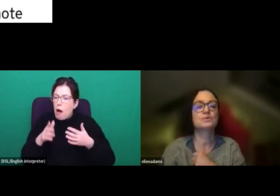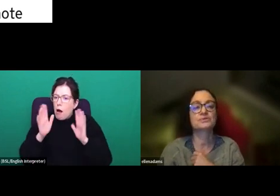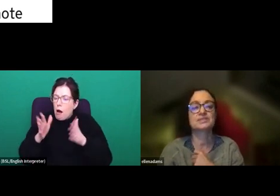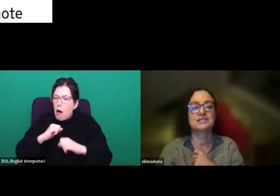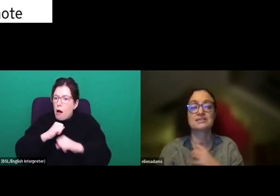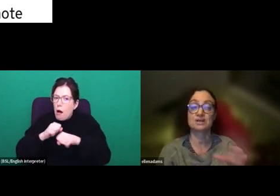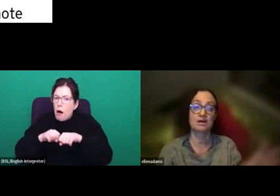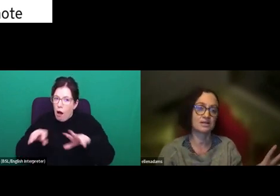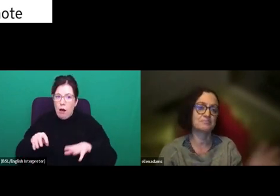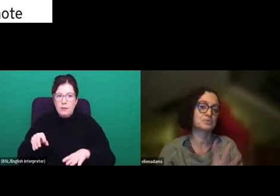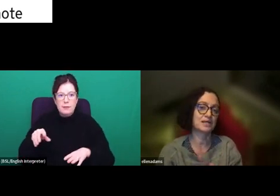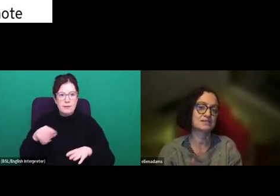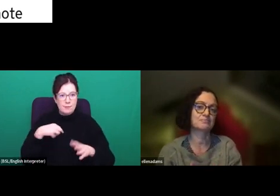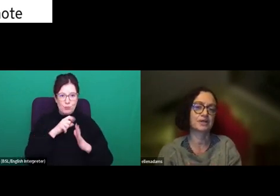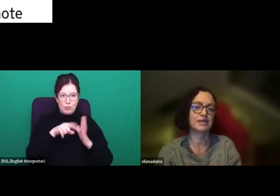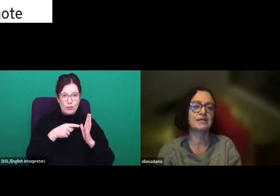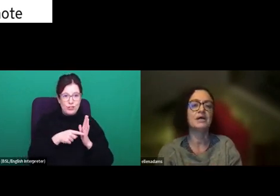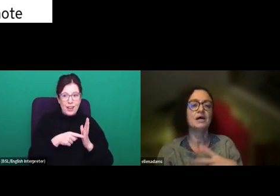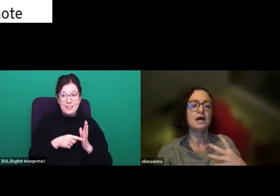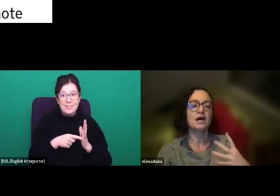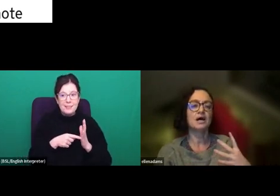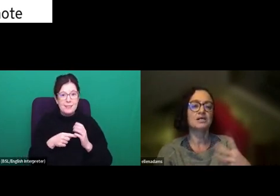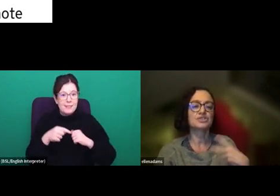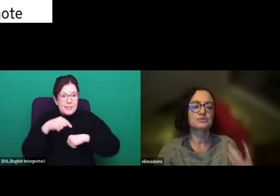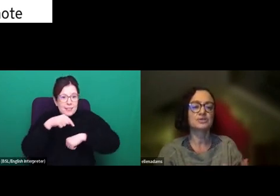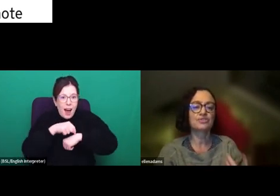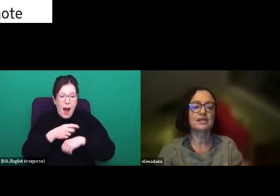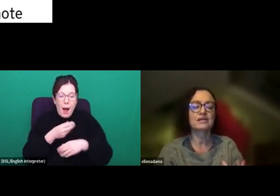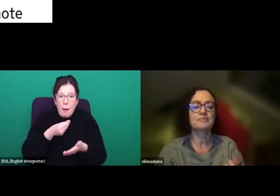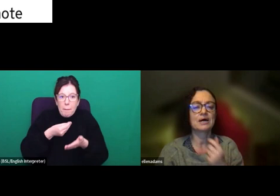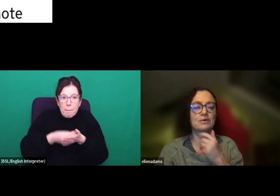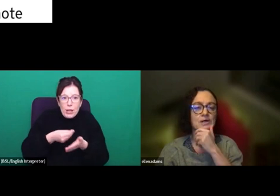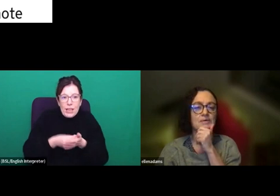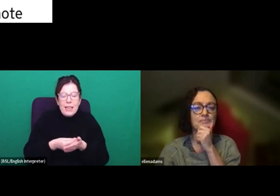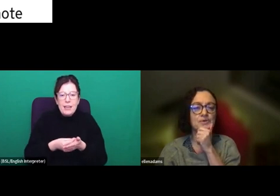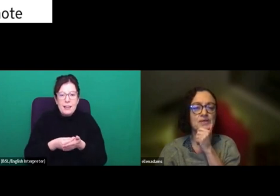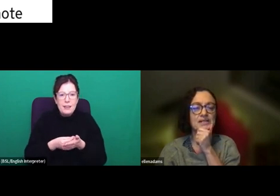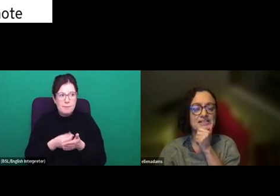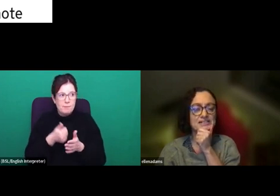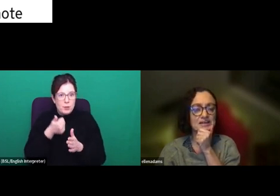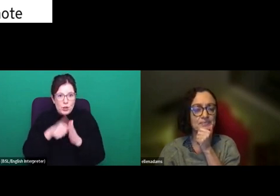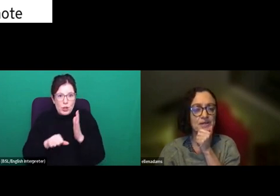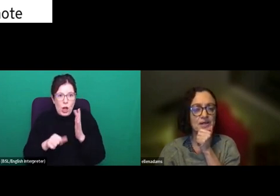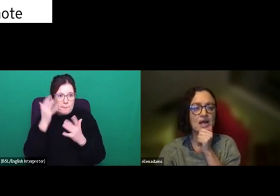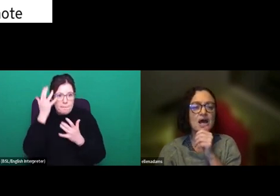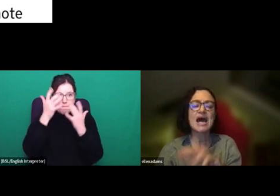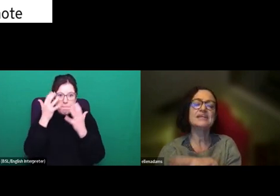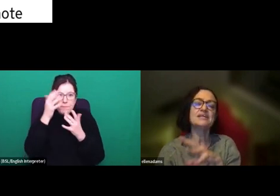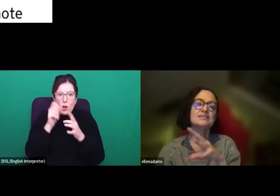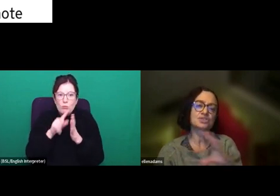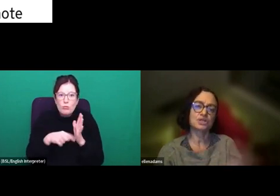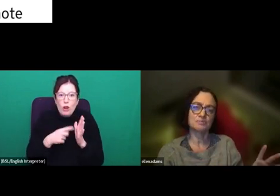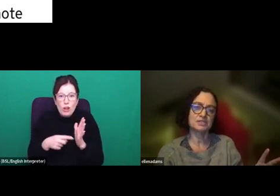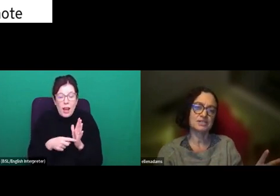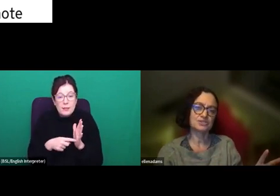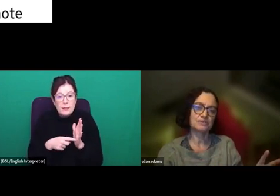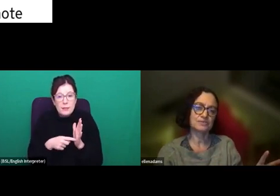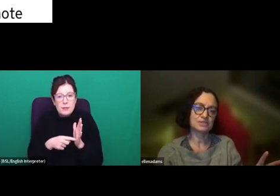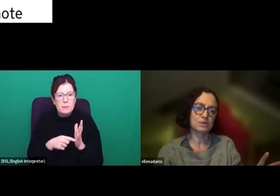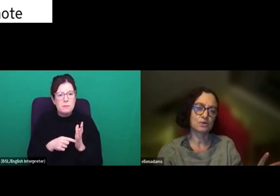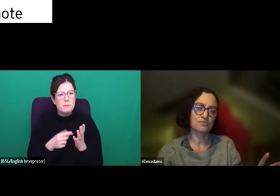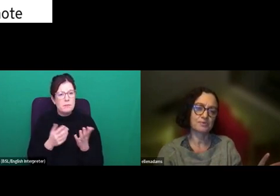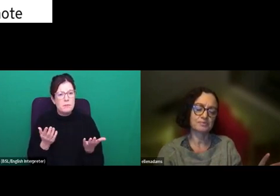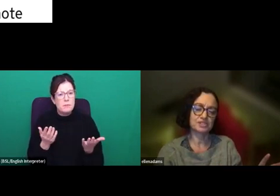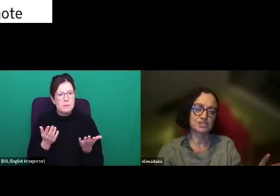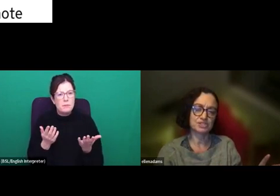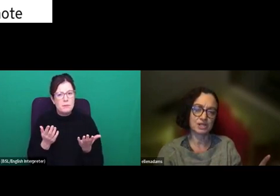afford resources, time as well as money, to think about doing this. An interpretation of